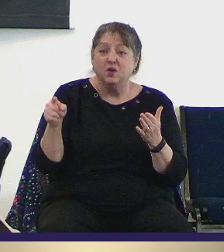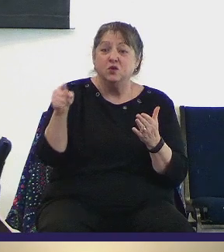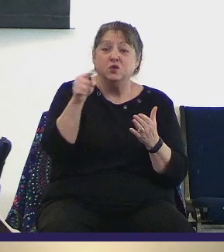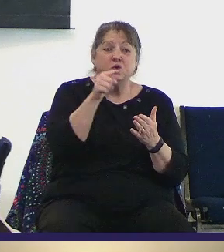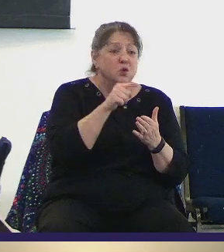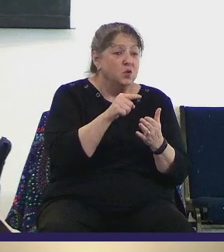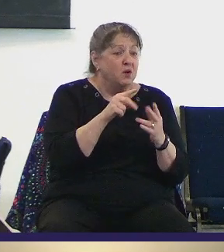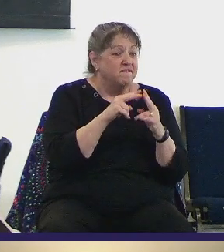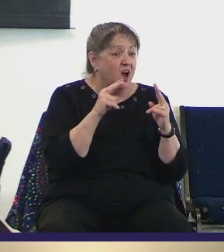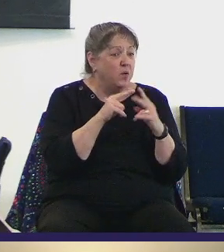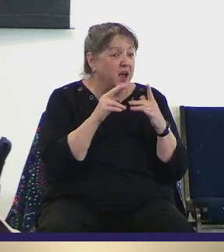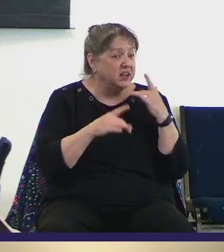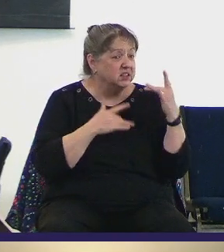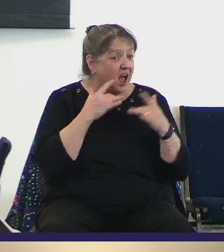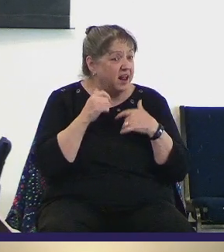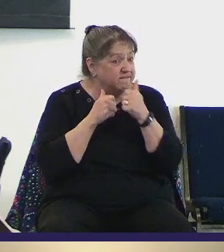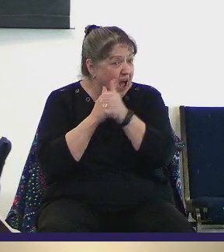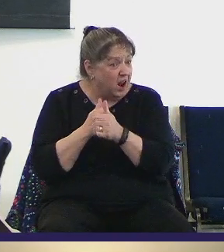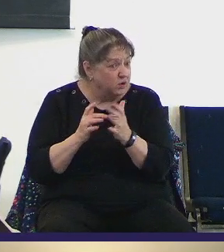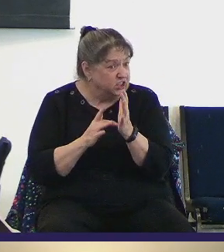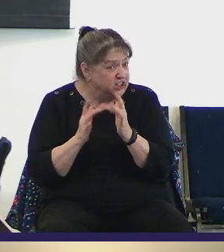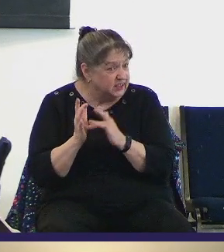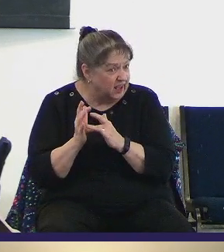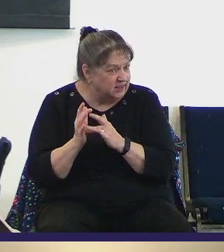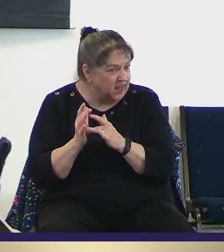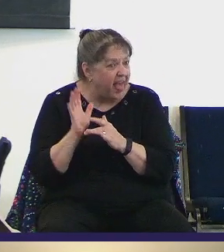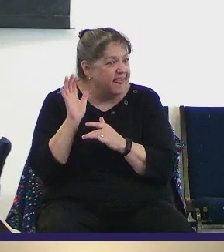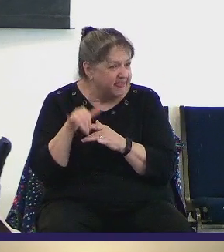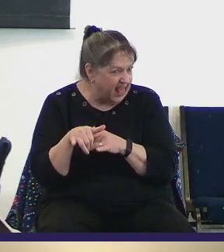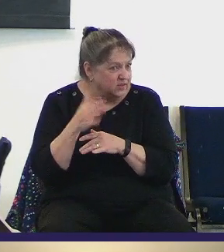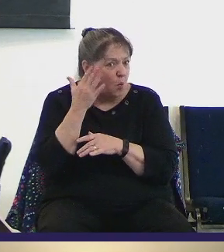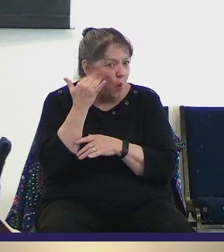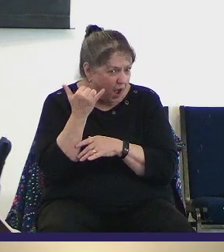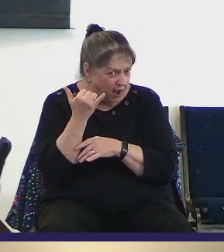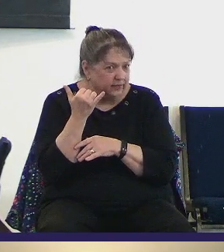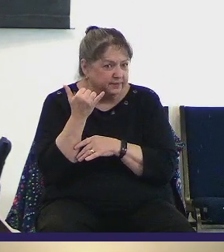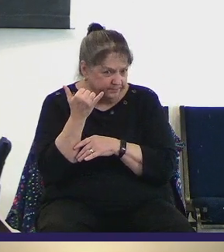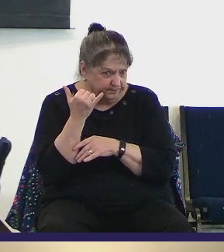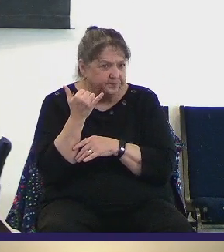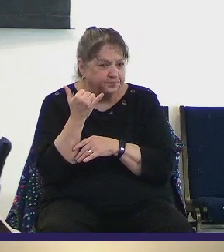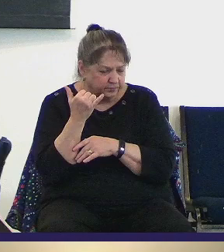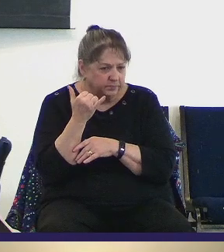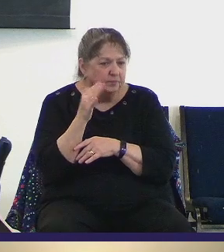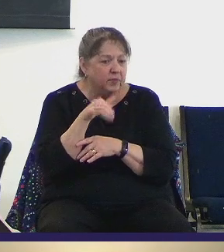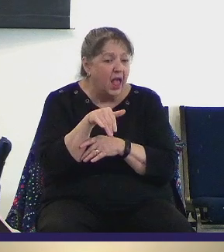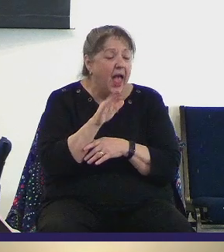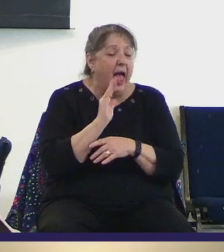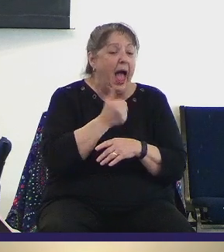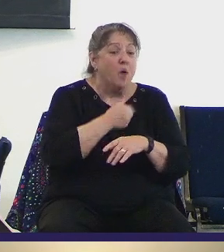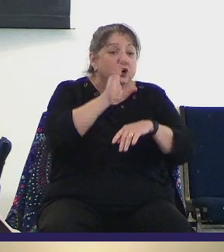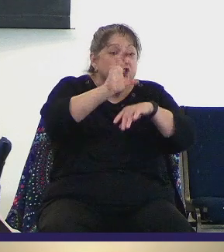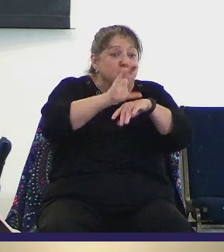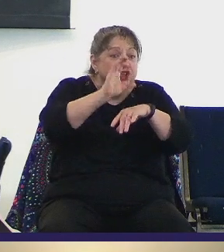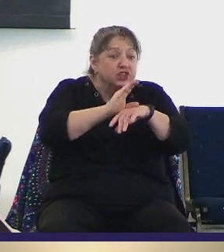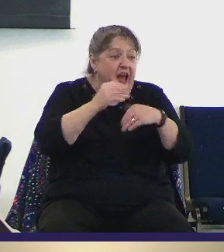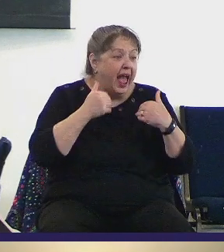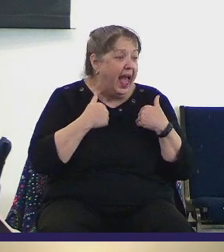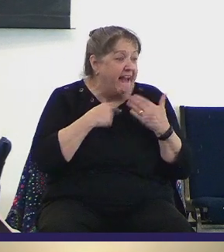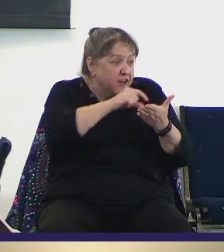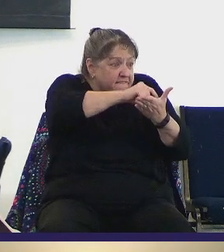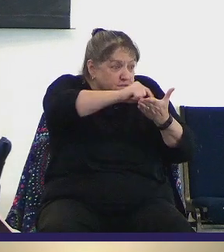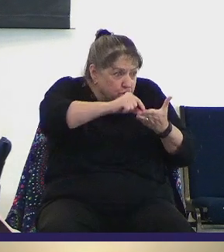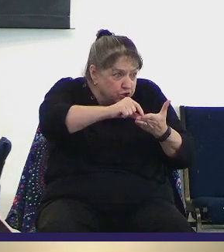Jesus. Amen? Amen. So today, in keeping with our memory verse for the first 2 months